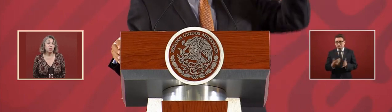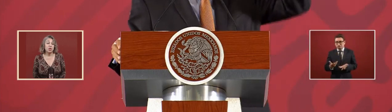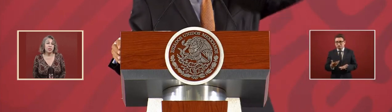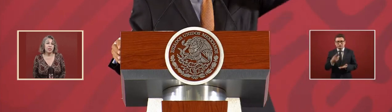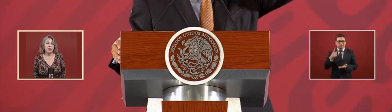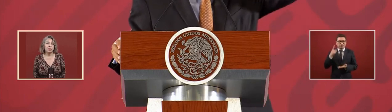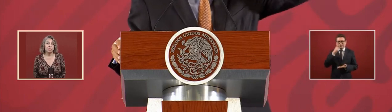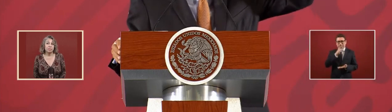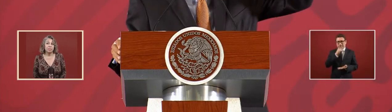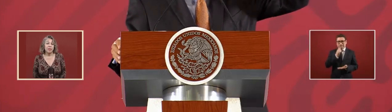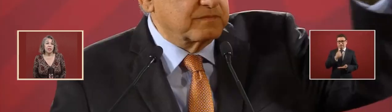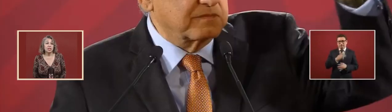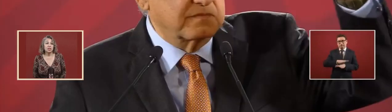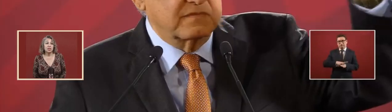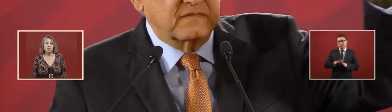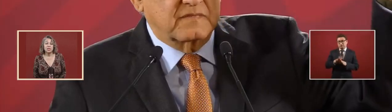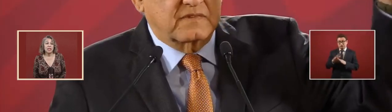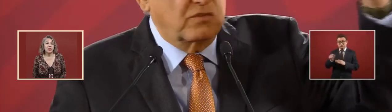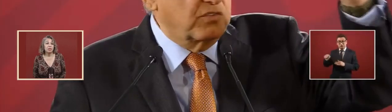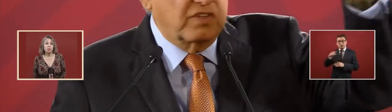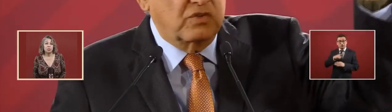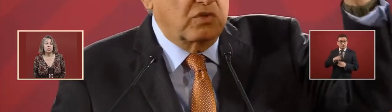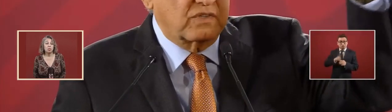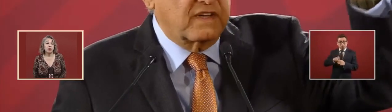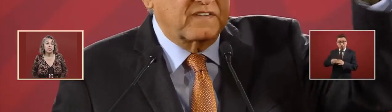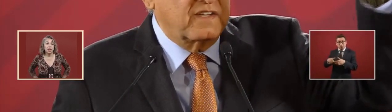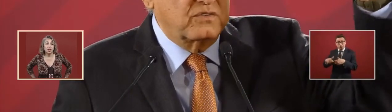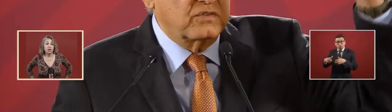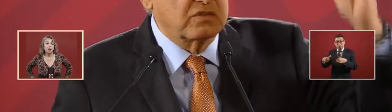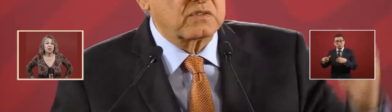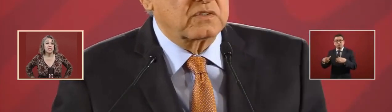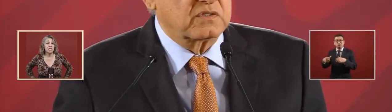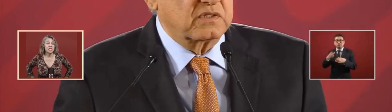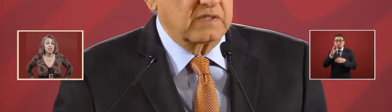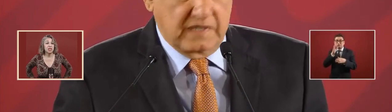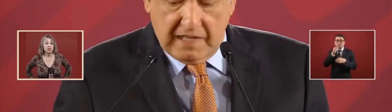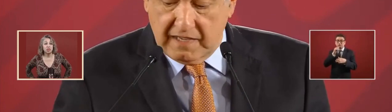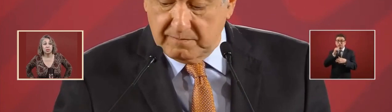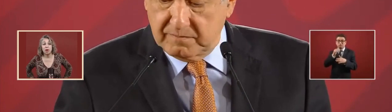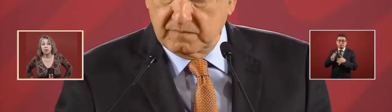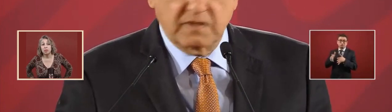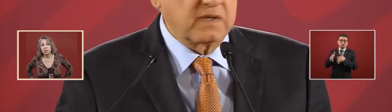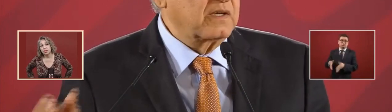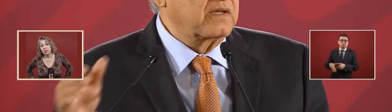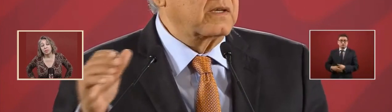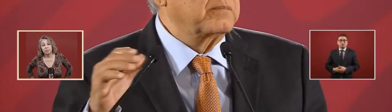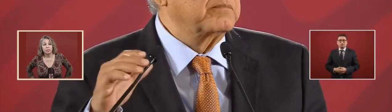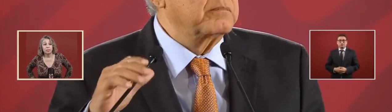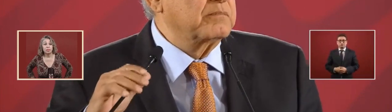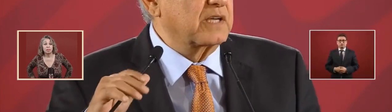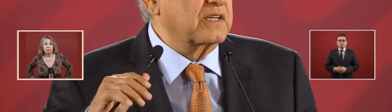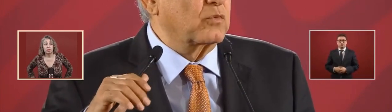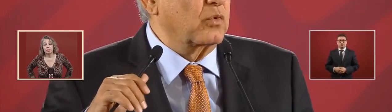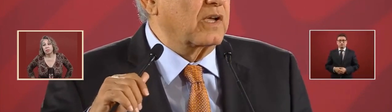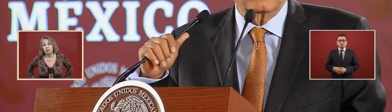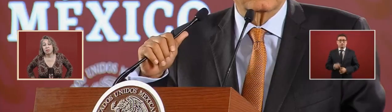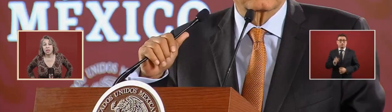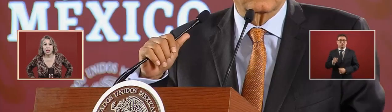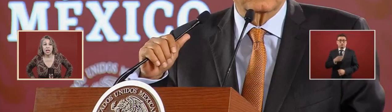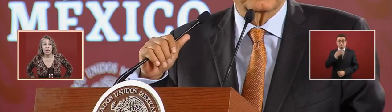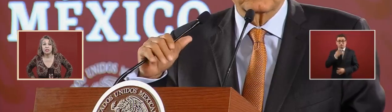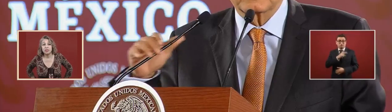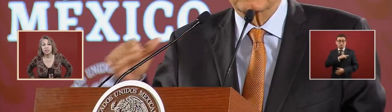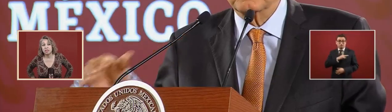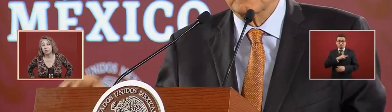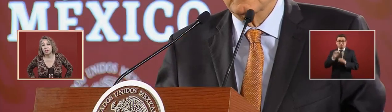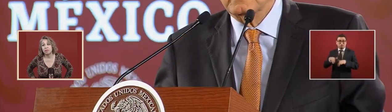was more than that. So there was a level where they didn't continue to grow. Matrícula en the las